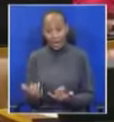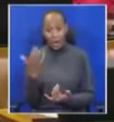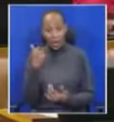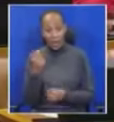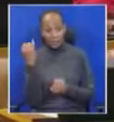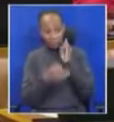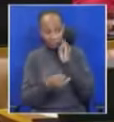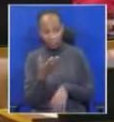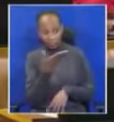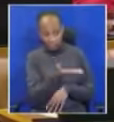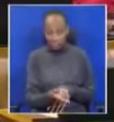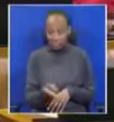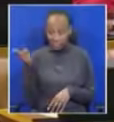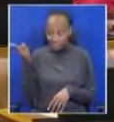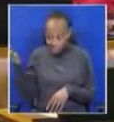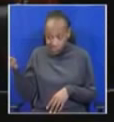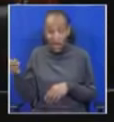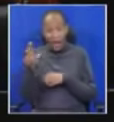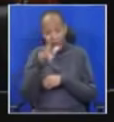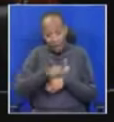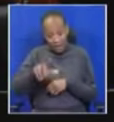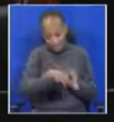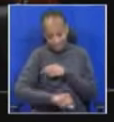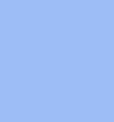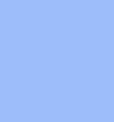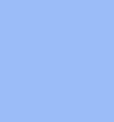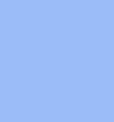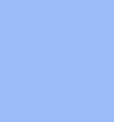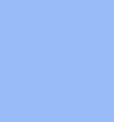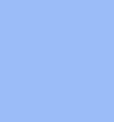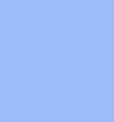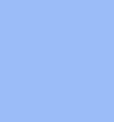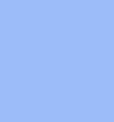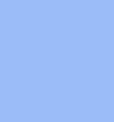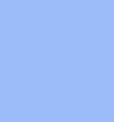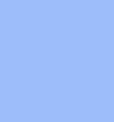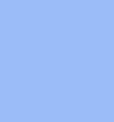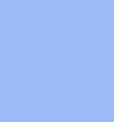Saturum club, you all belong to the Telerin. Thank you, honourable member. Please take your seat.